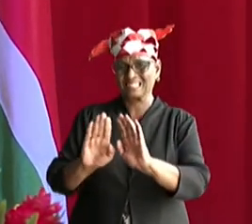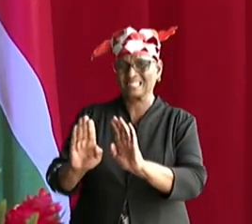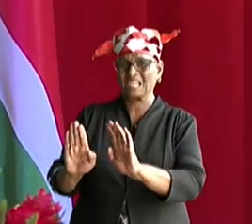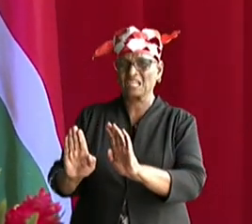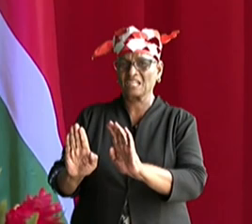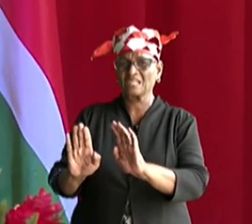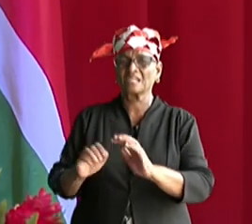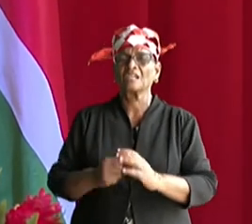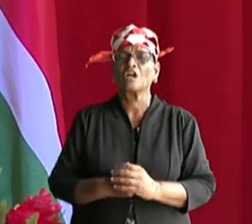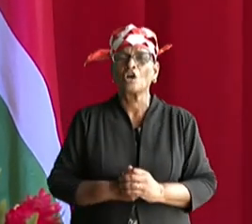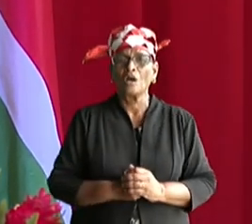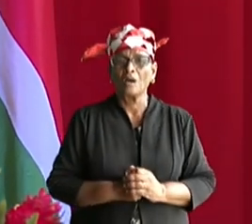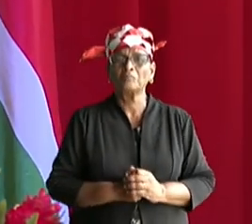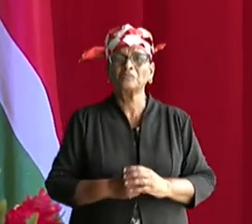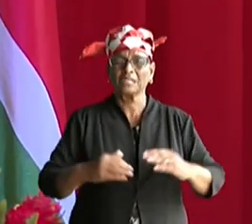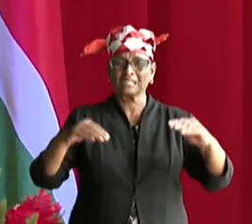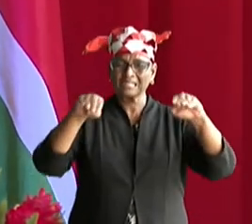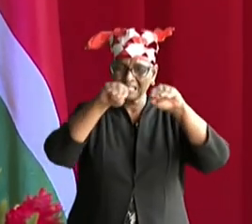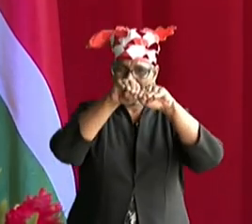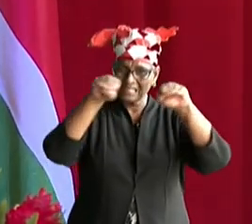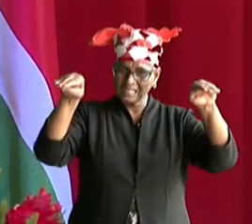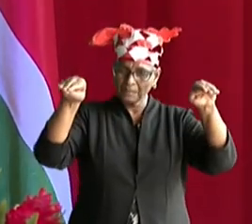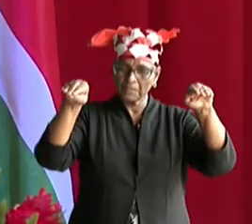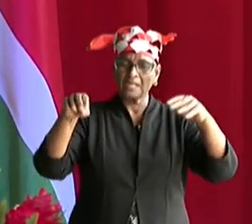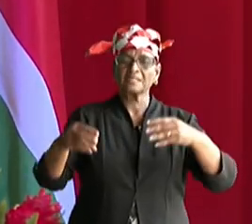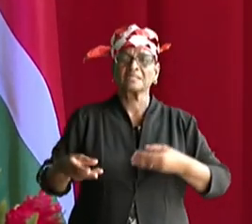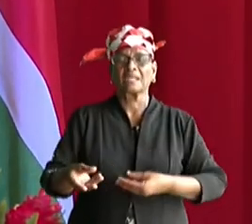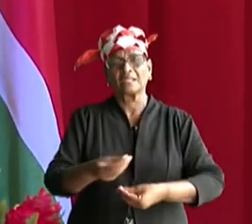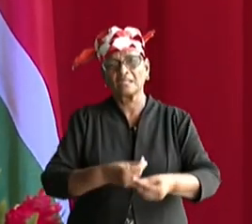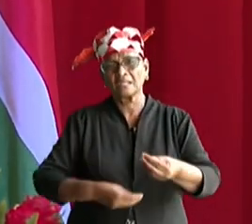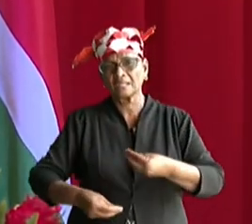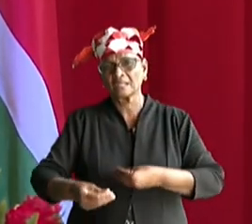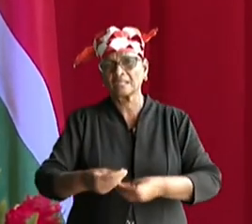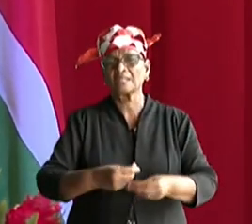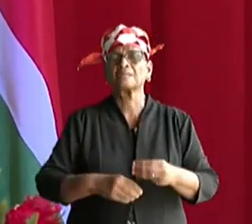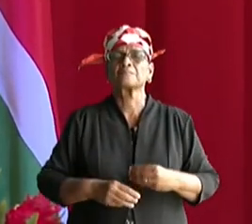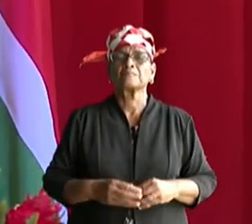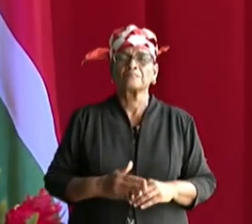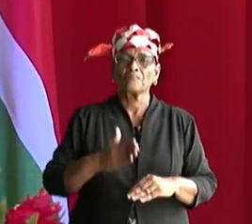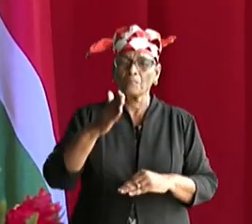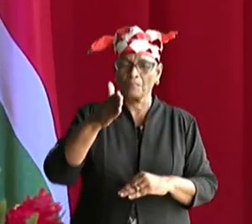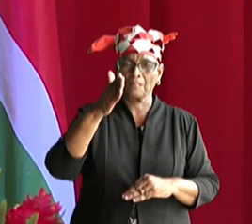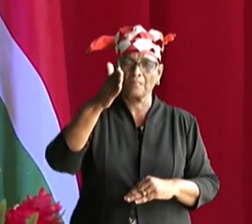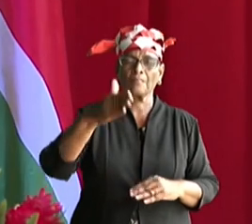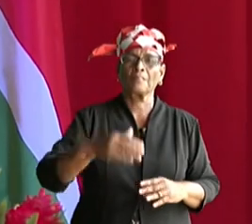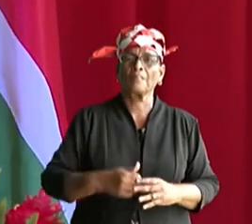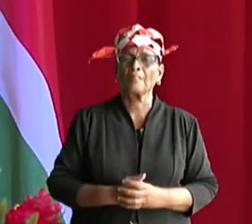our democracy and economic prosperity.